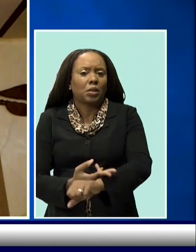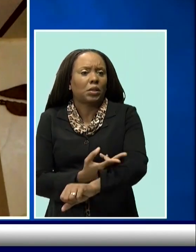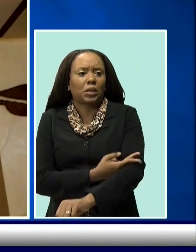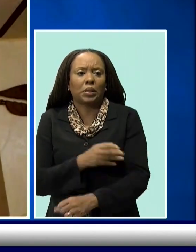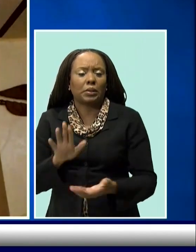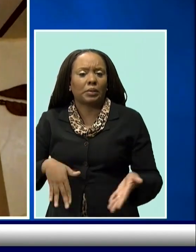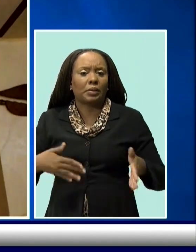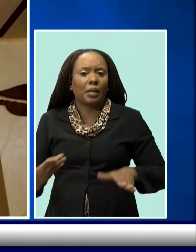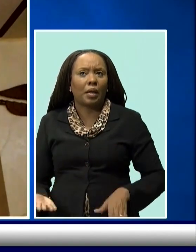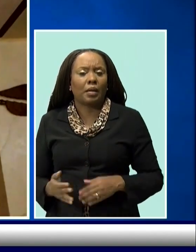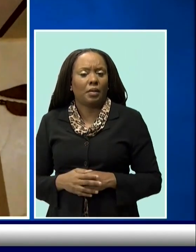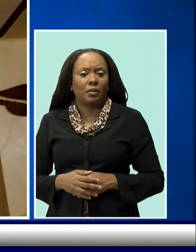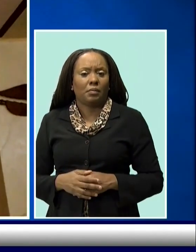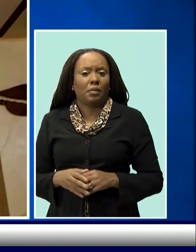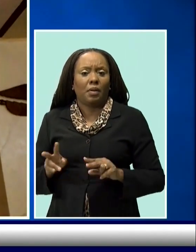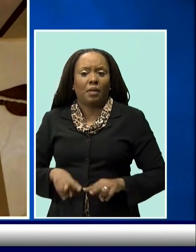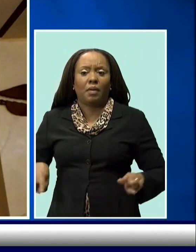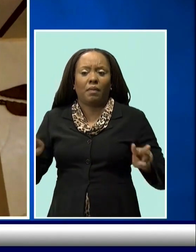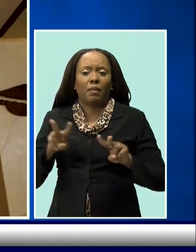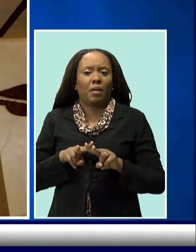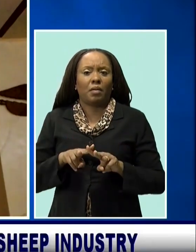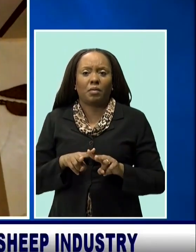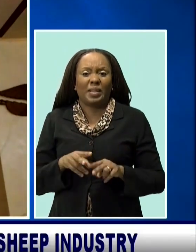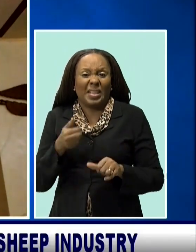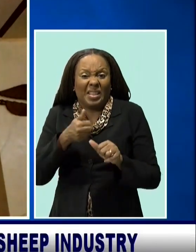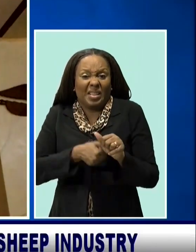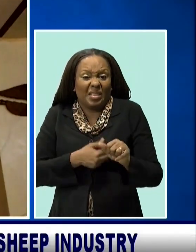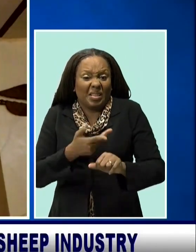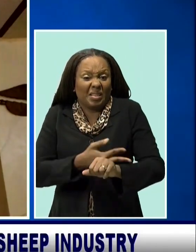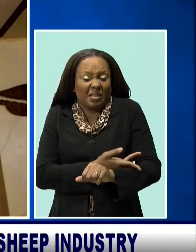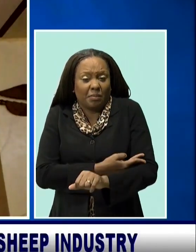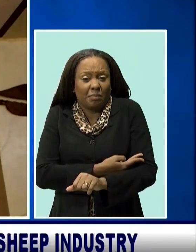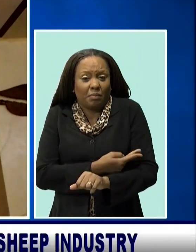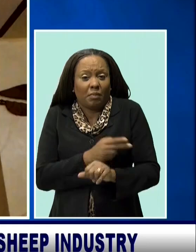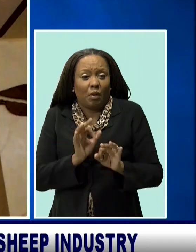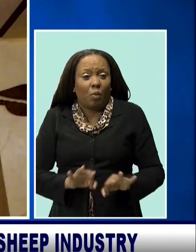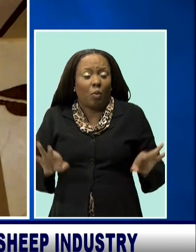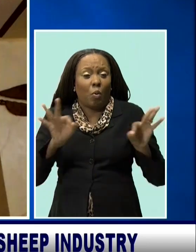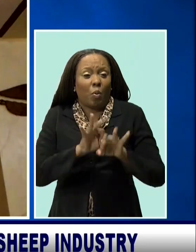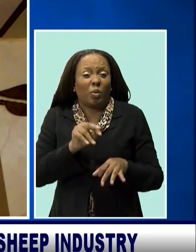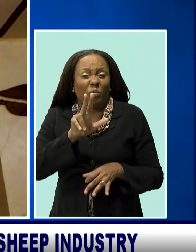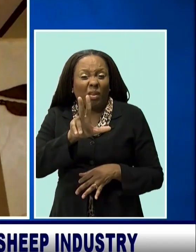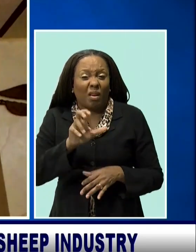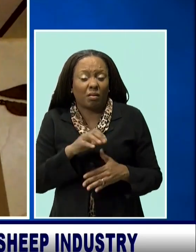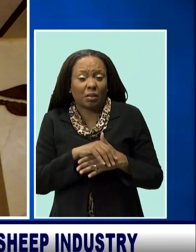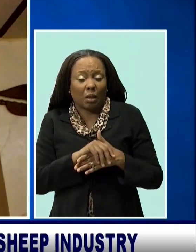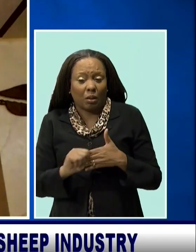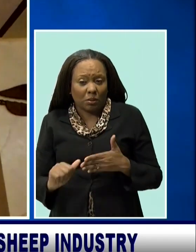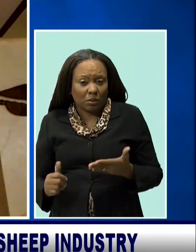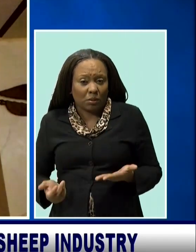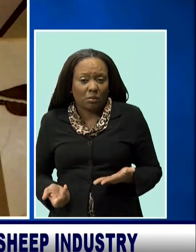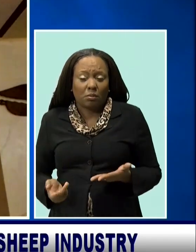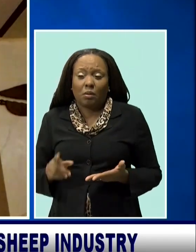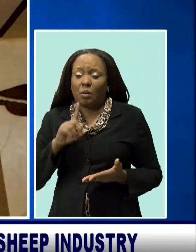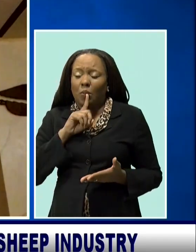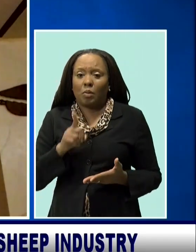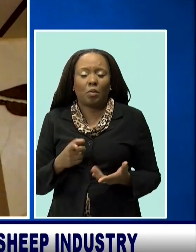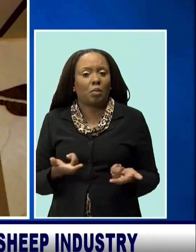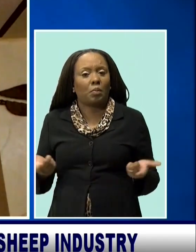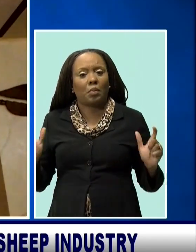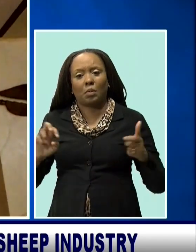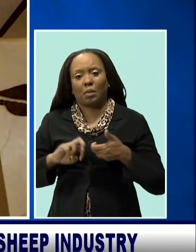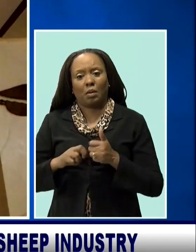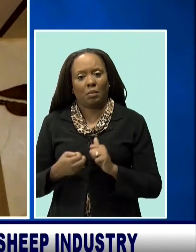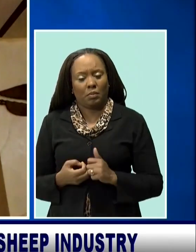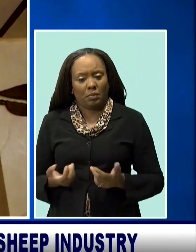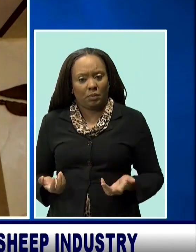at approximately $300 each. So that is posing a significant problem for us.